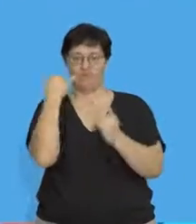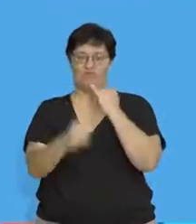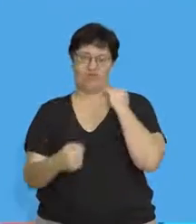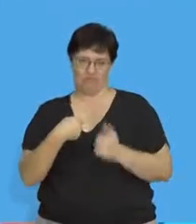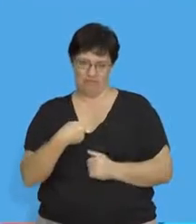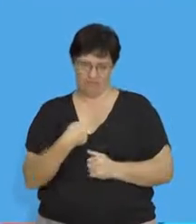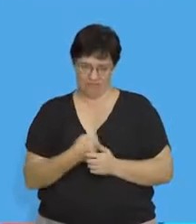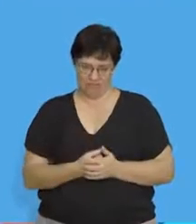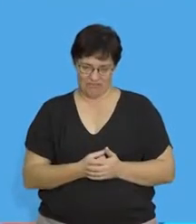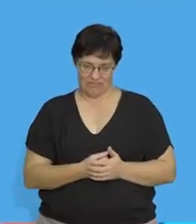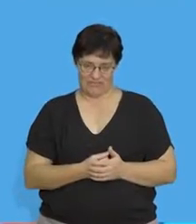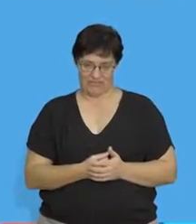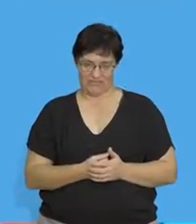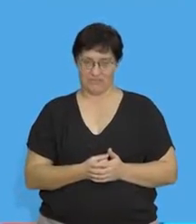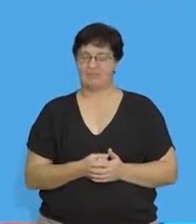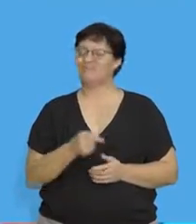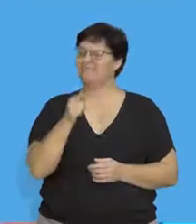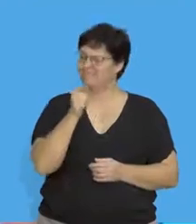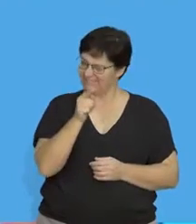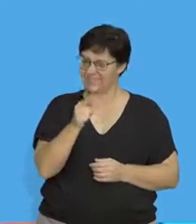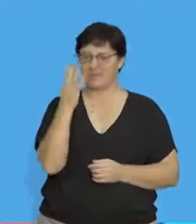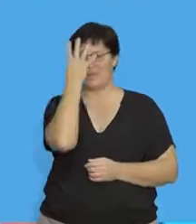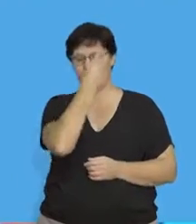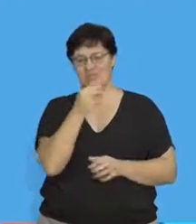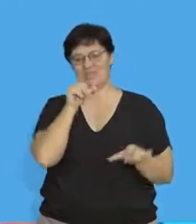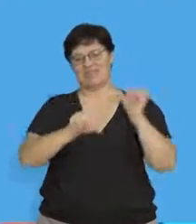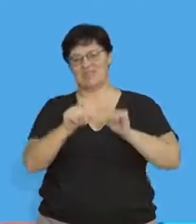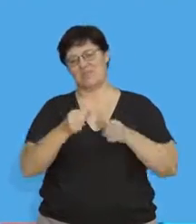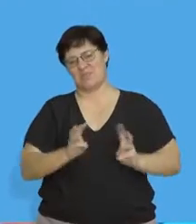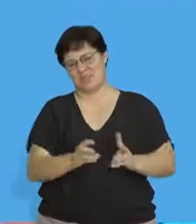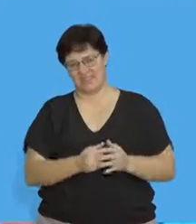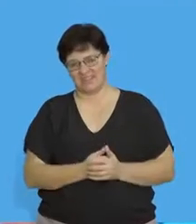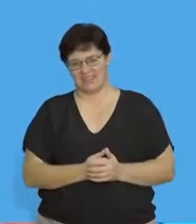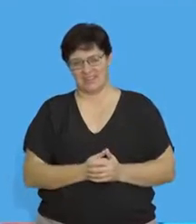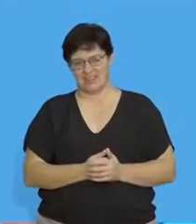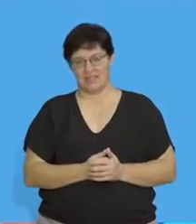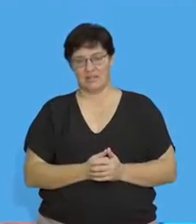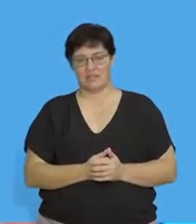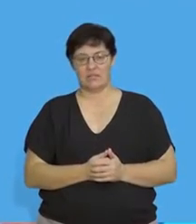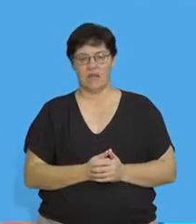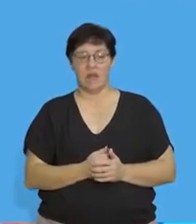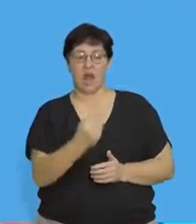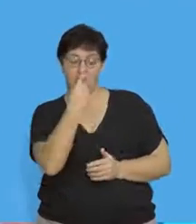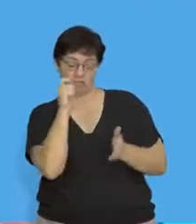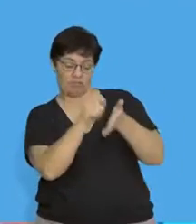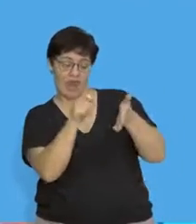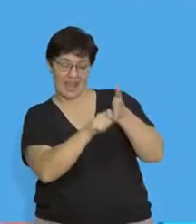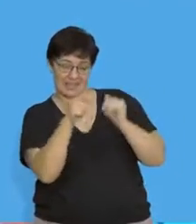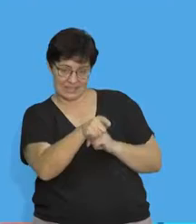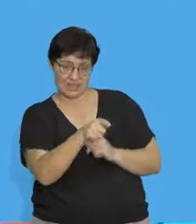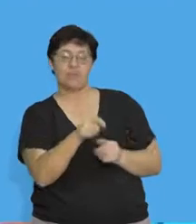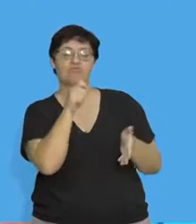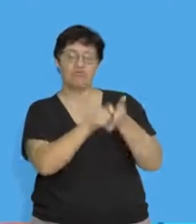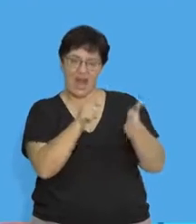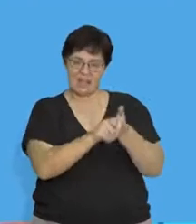it incorrect? That's the beauty of the scientific method. But when you're asked to write a hypothesis, write it in terms